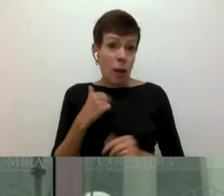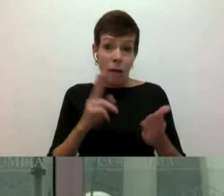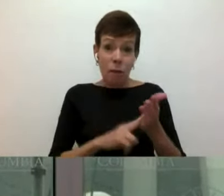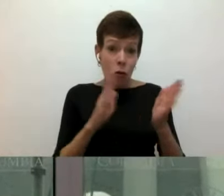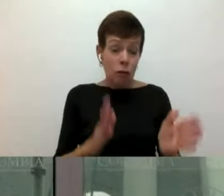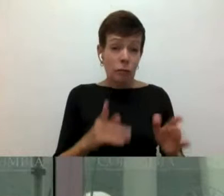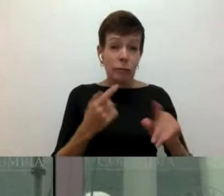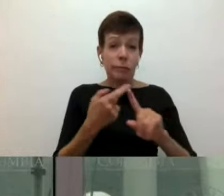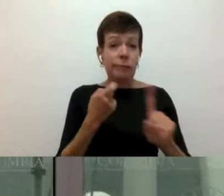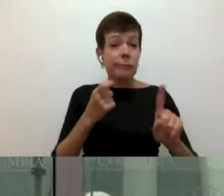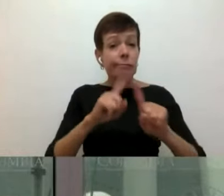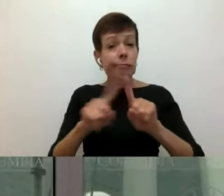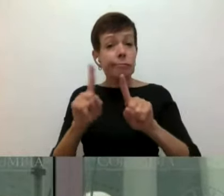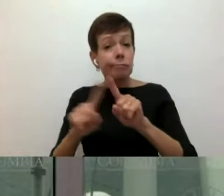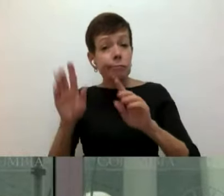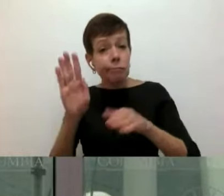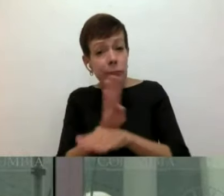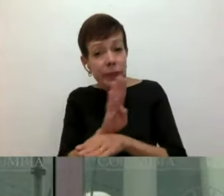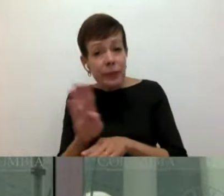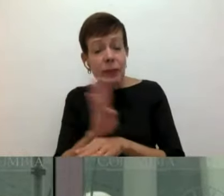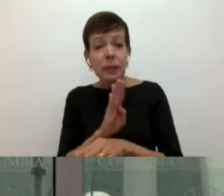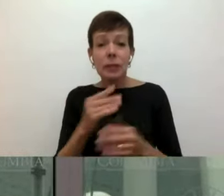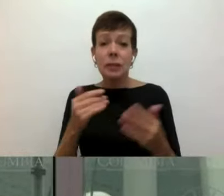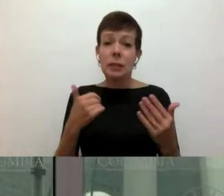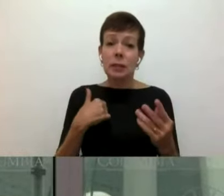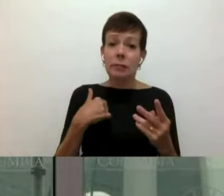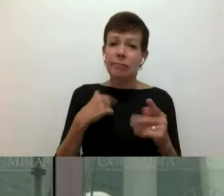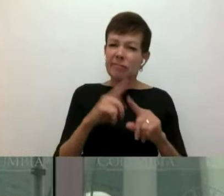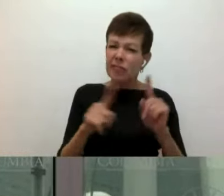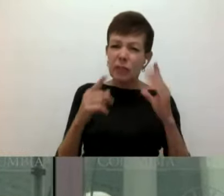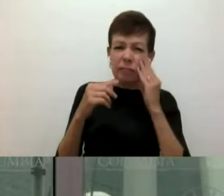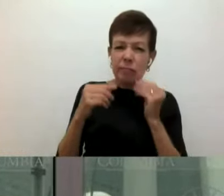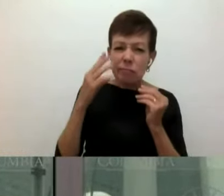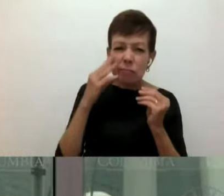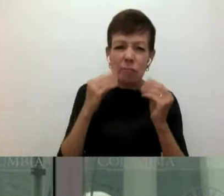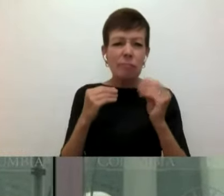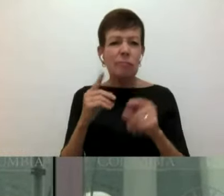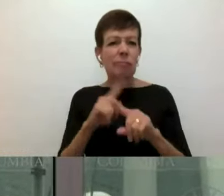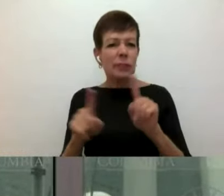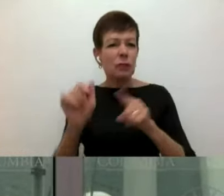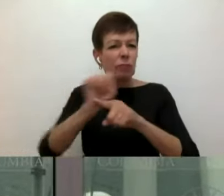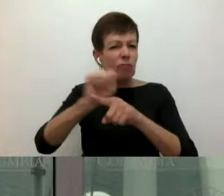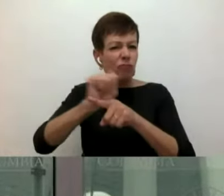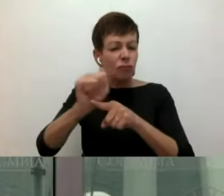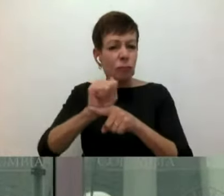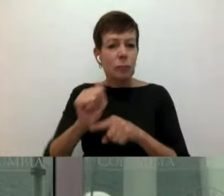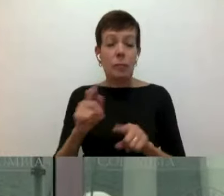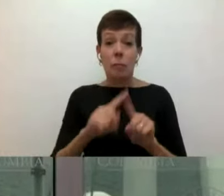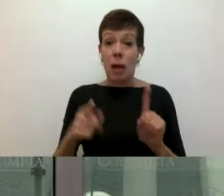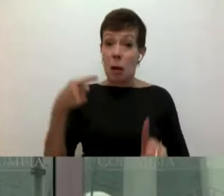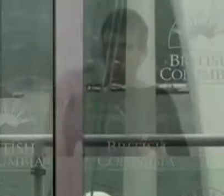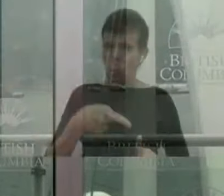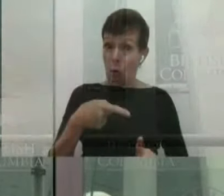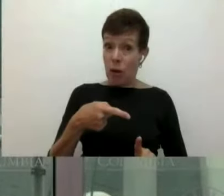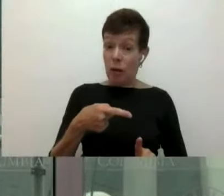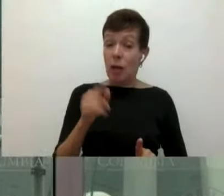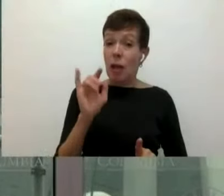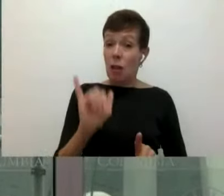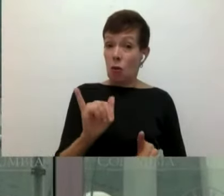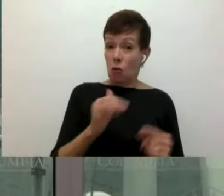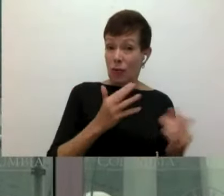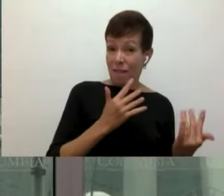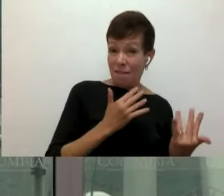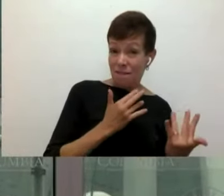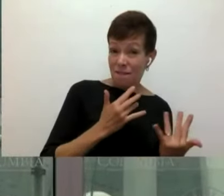have contractors from all sorts of industries that come with equipment, with training, with experience. The